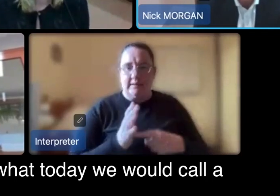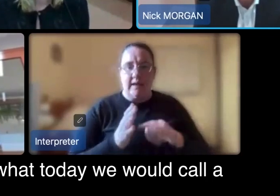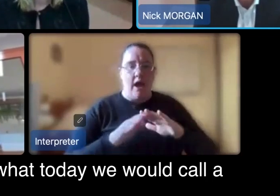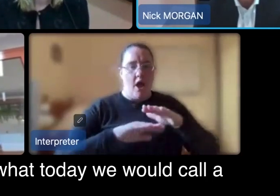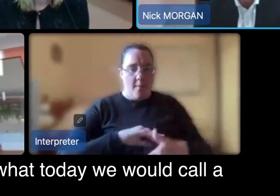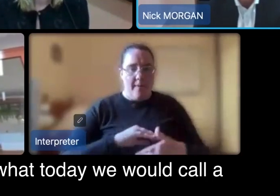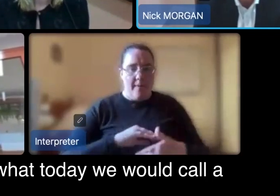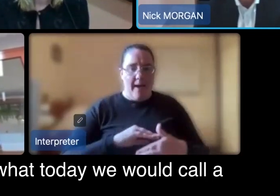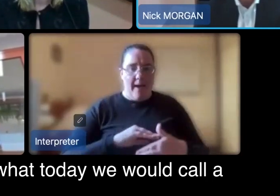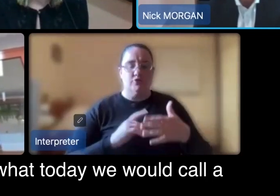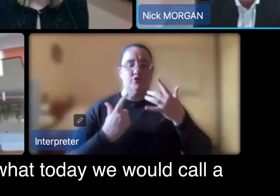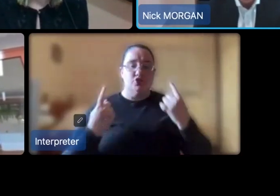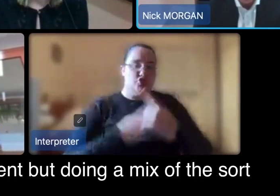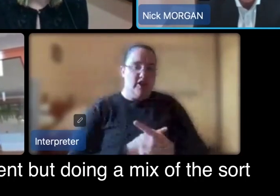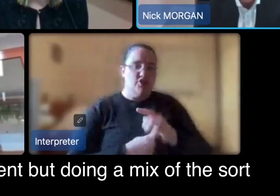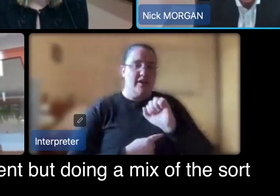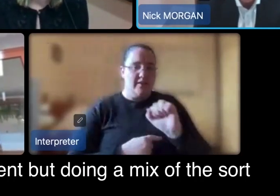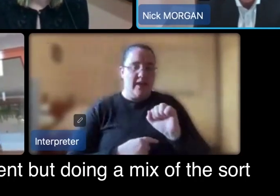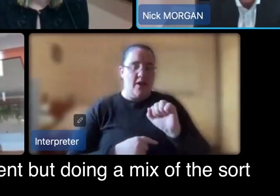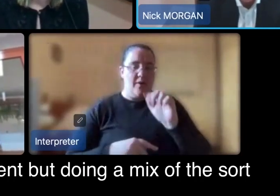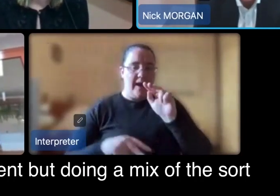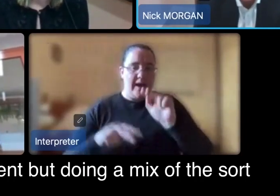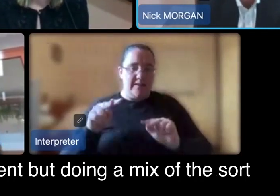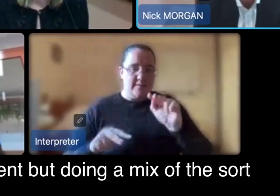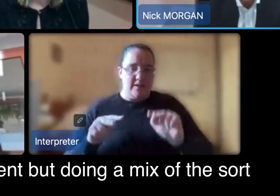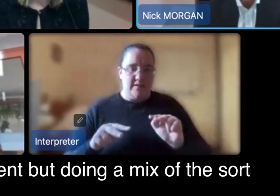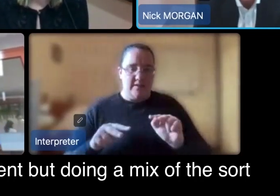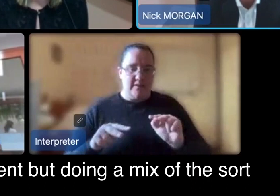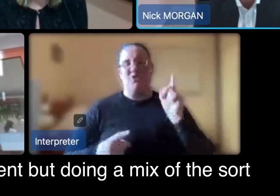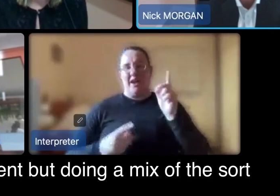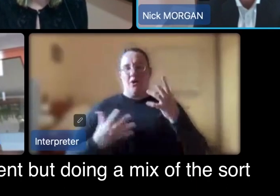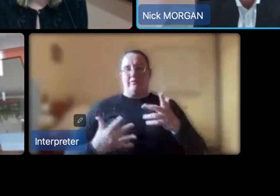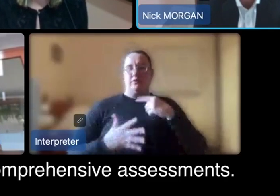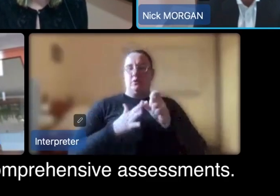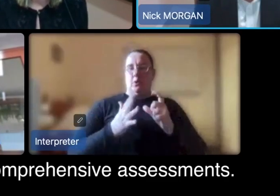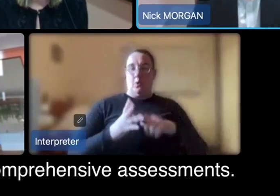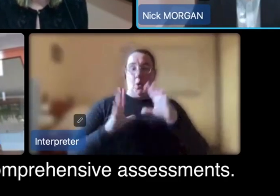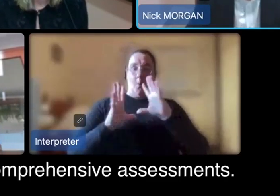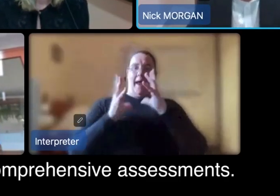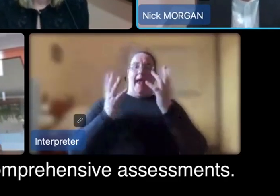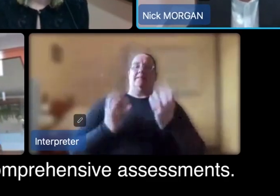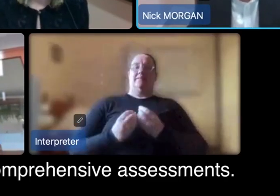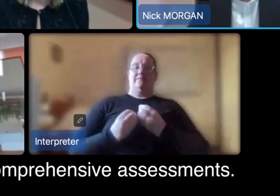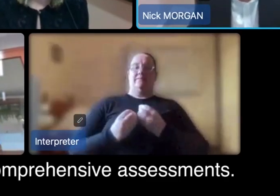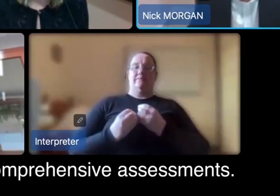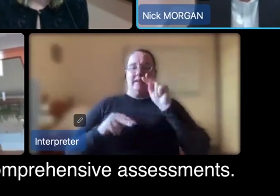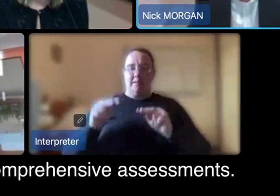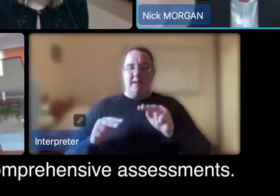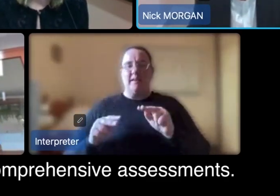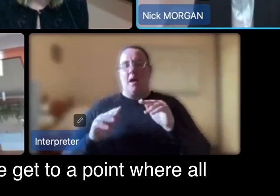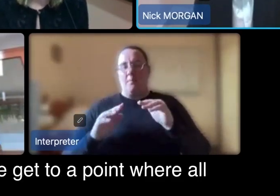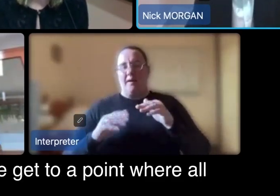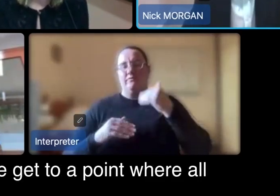assessments, so they're not just doing what today we would call a comprehensive assessment, but doing a mix of the sort of home support and comprehensive